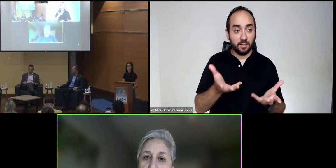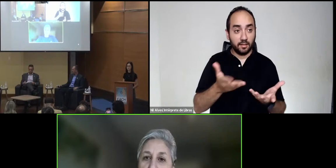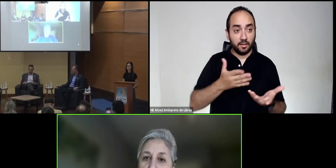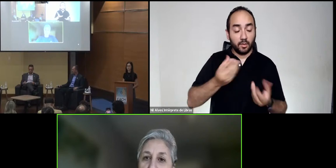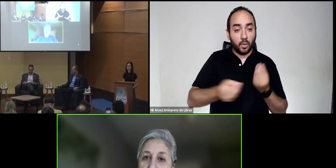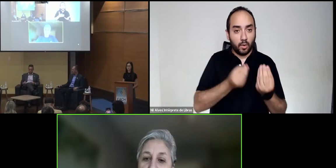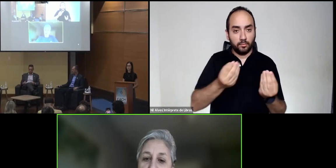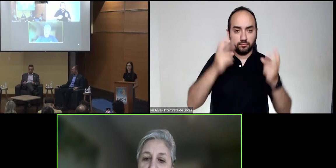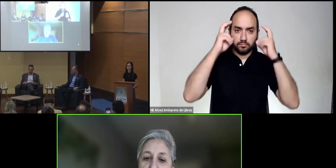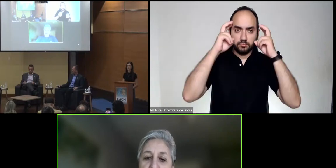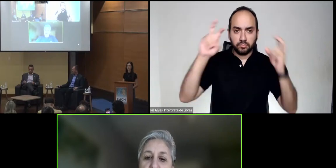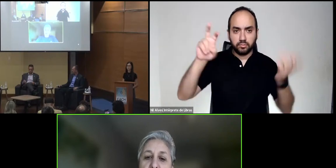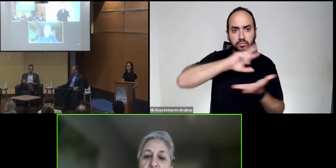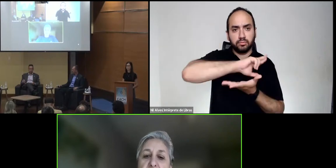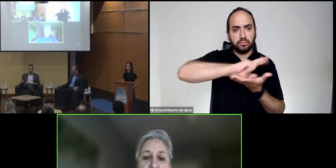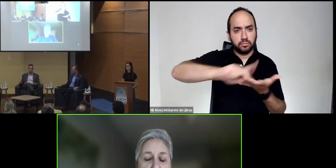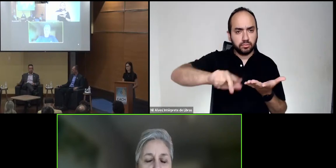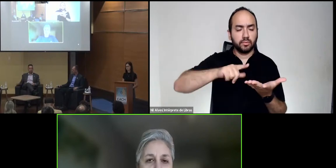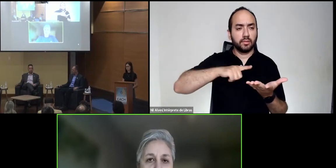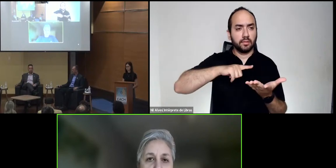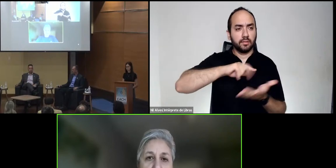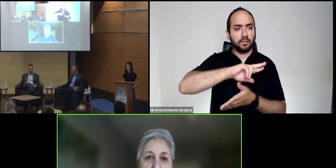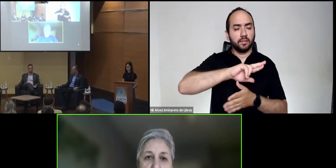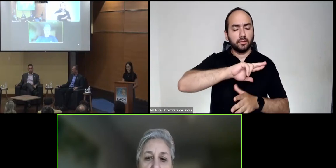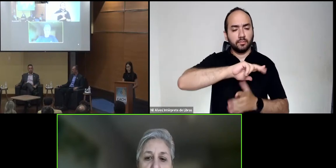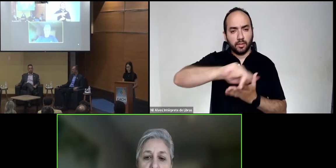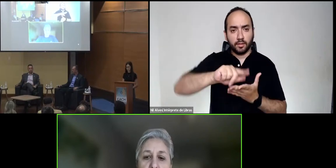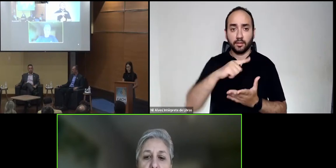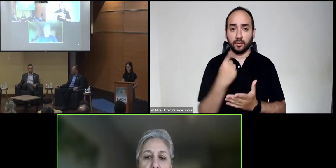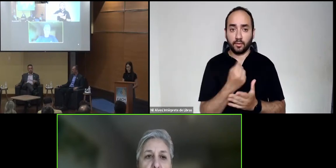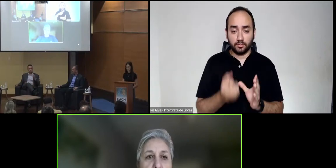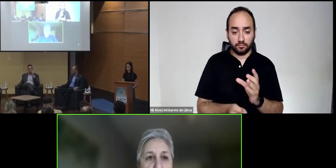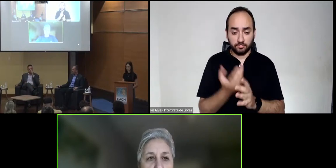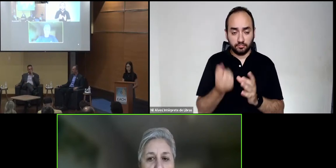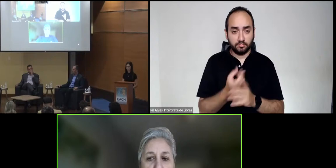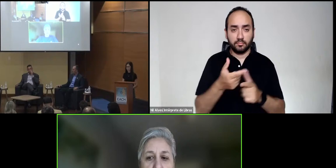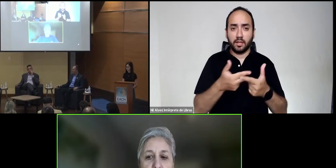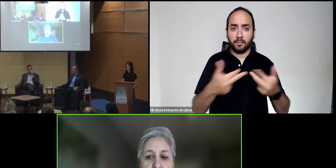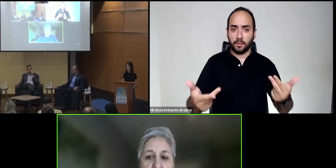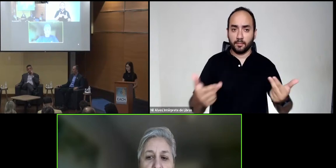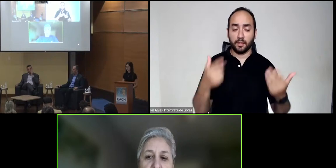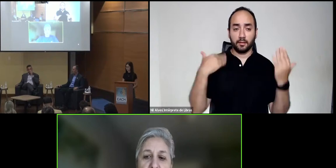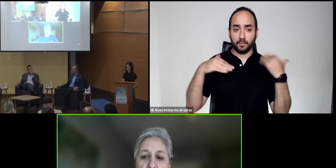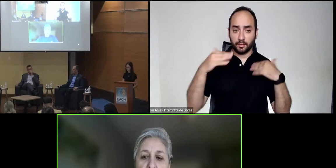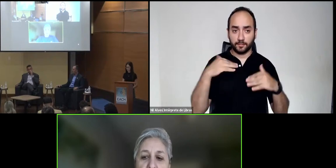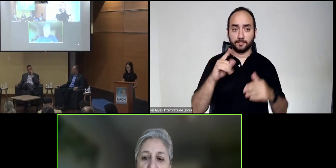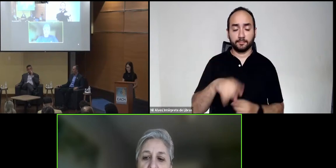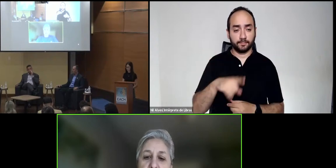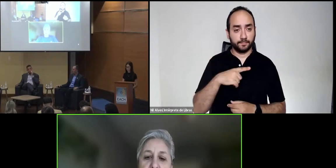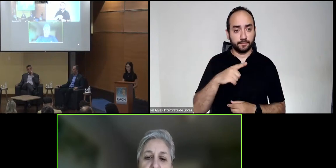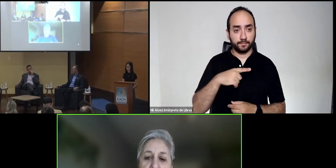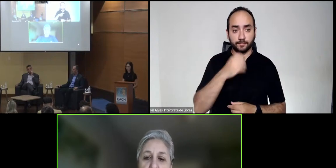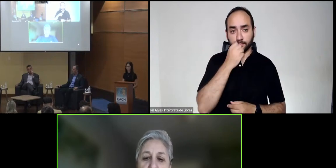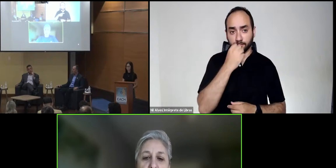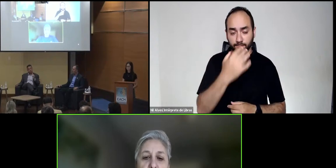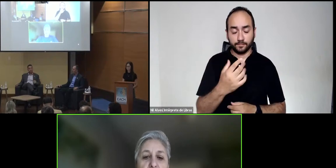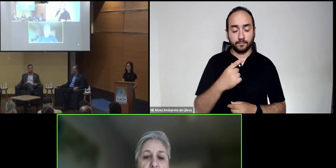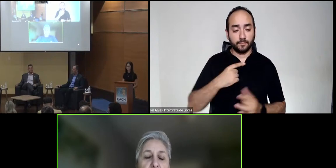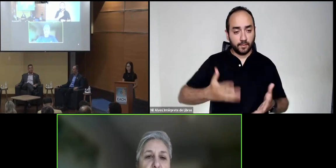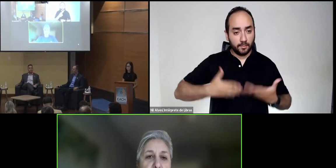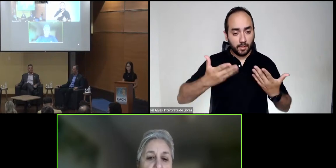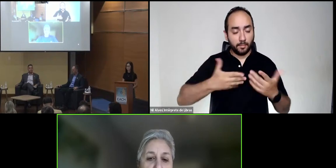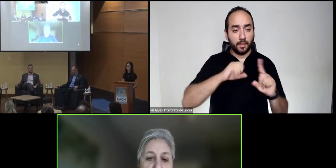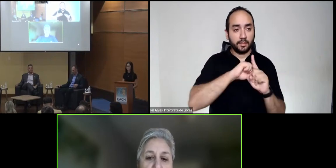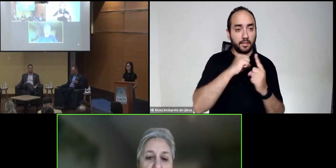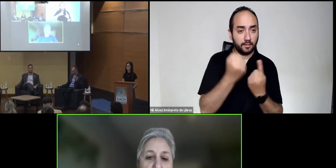We promote leisure as integral to social, cultural, economic, and sustainable